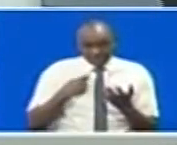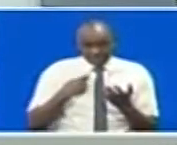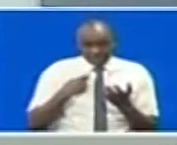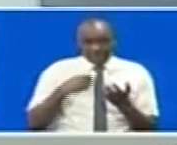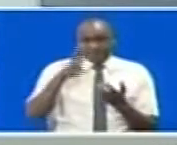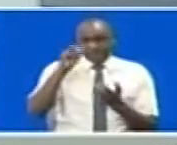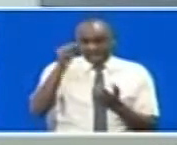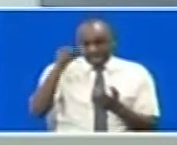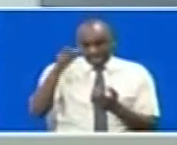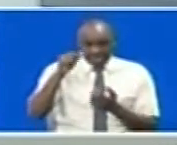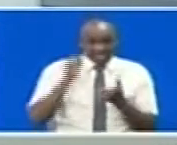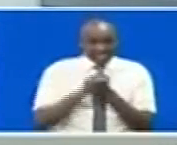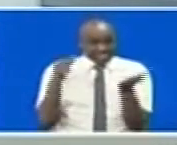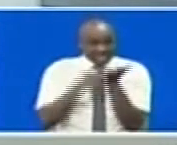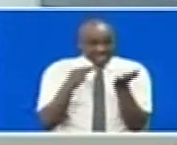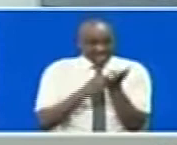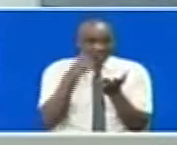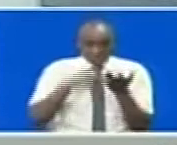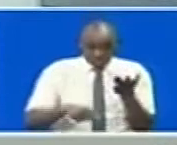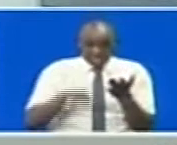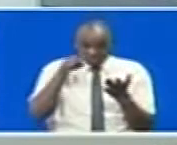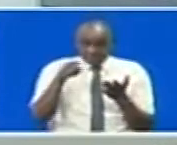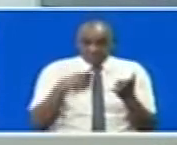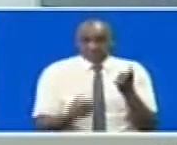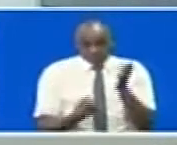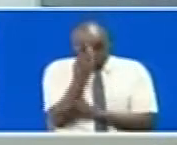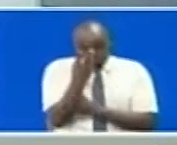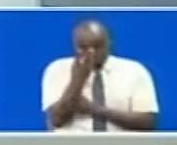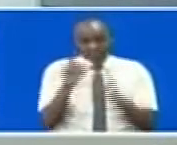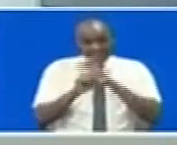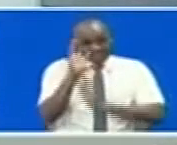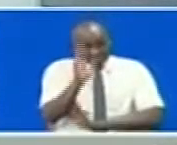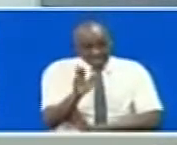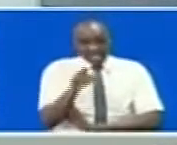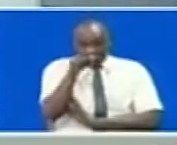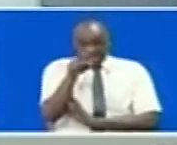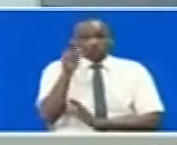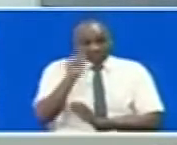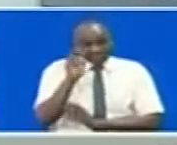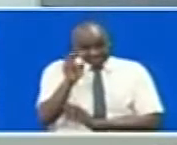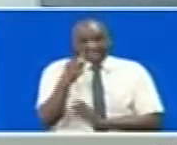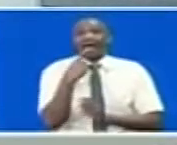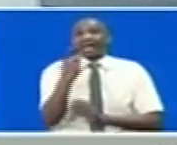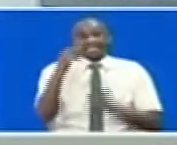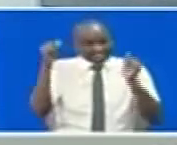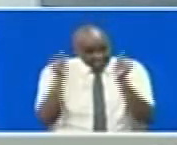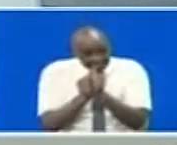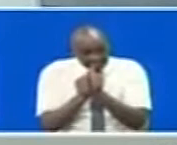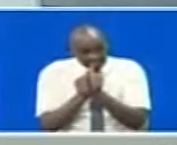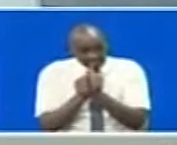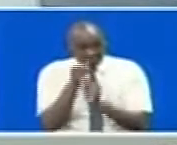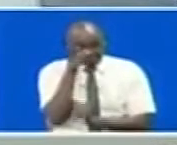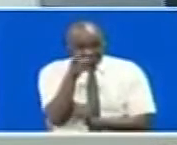Mahama in Ghana, is in the process of setting up his cabinet. This is a number that you want to look out for this week.